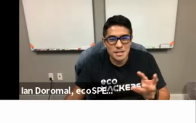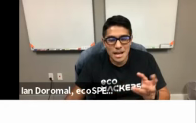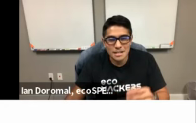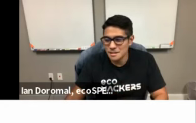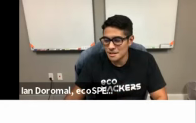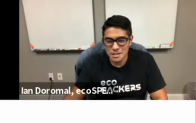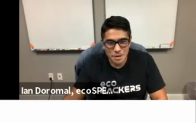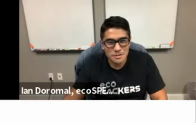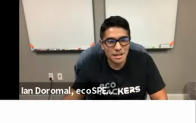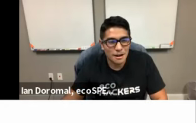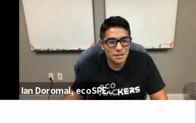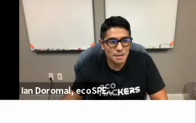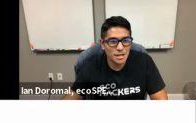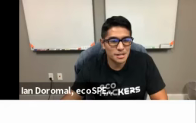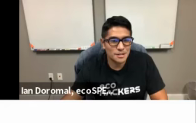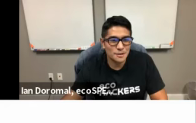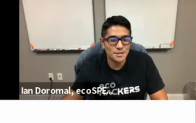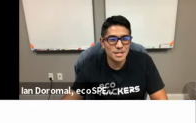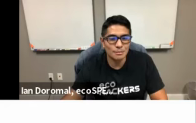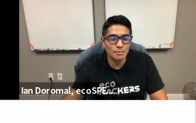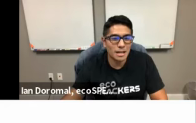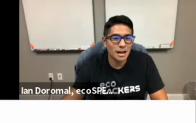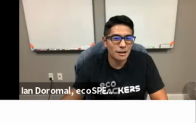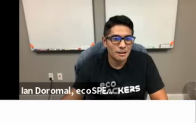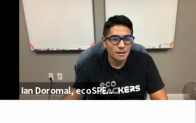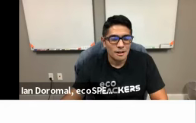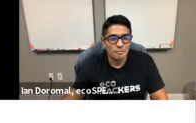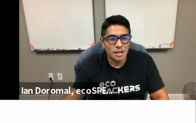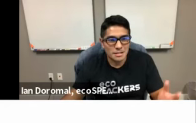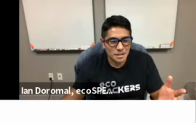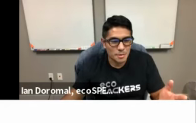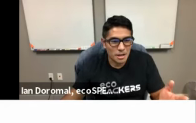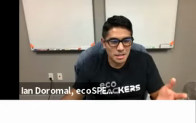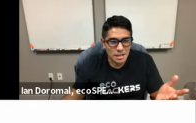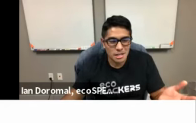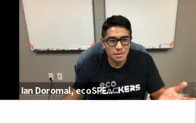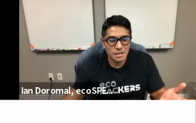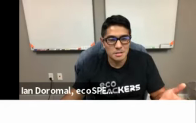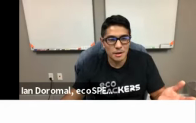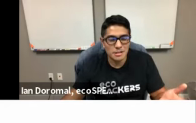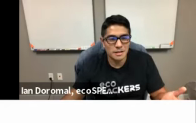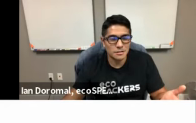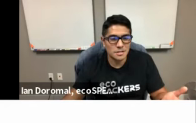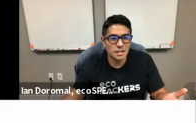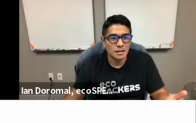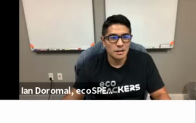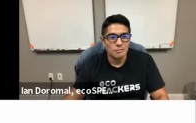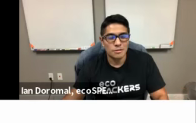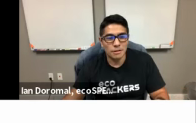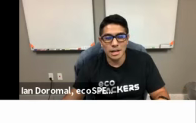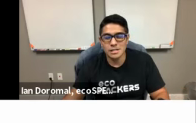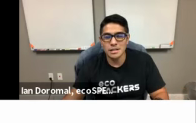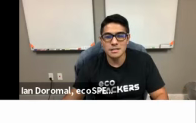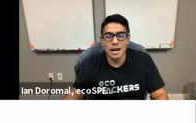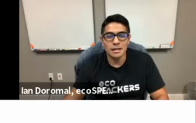So this is the NASA Spheres technology, as I mentioned. So it's a scalable mat liner of plastic spikes, HDPE spikes that you see